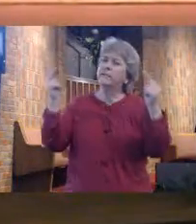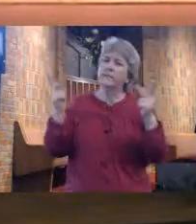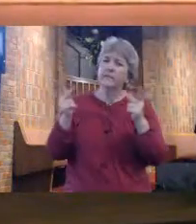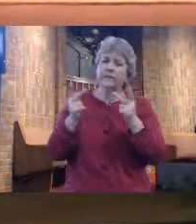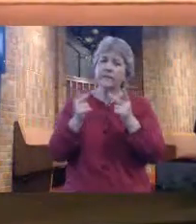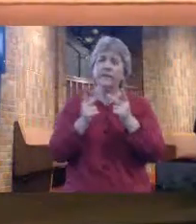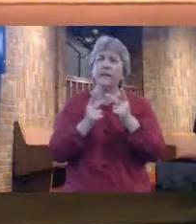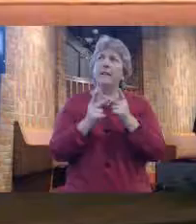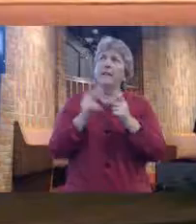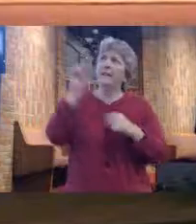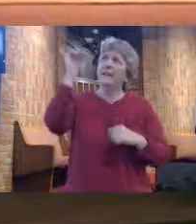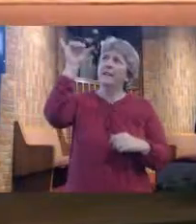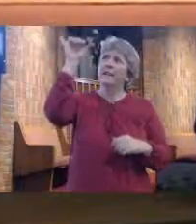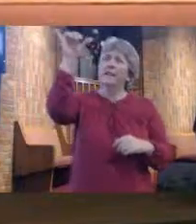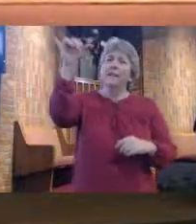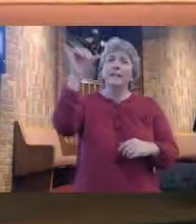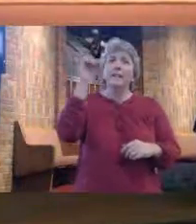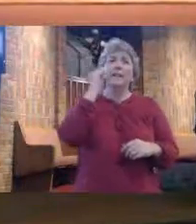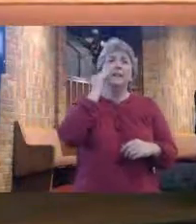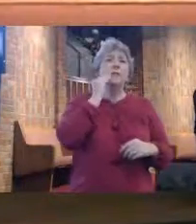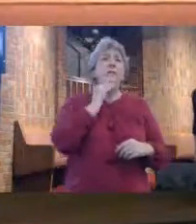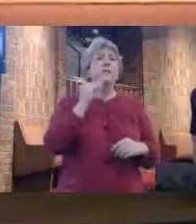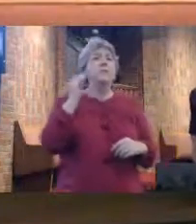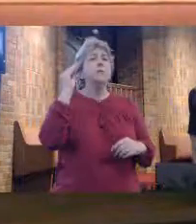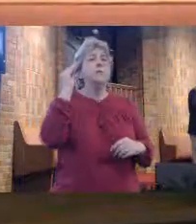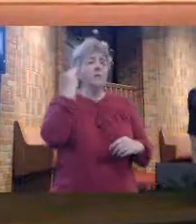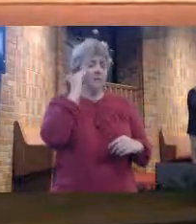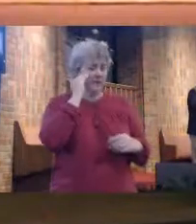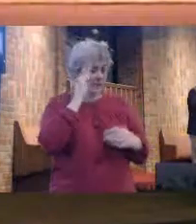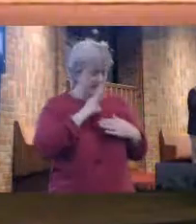away strife, till the